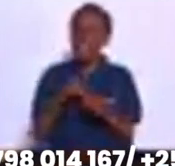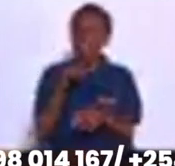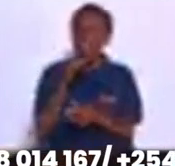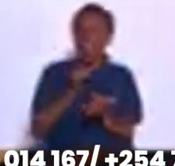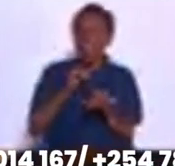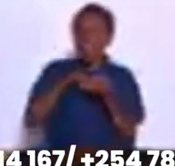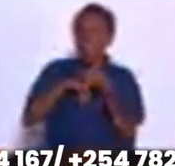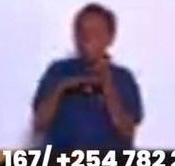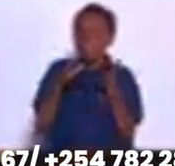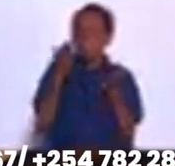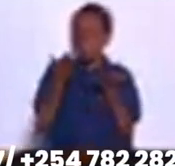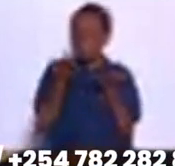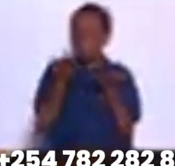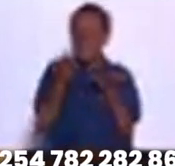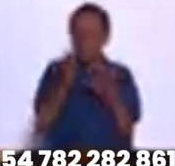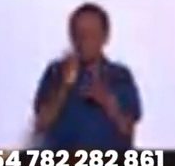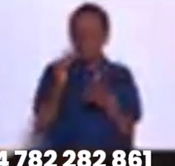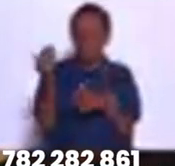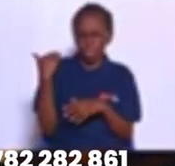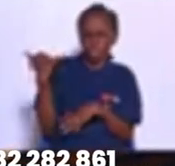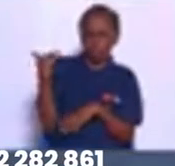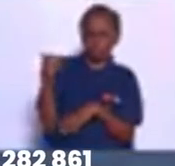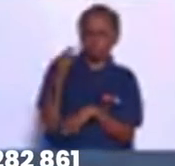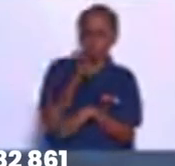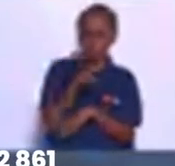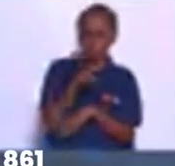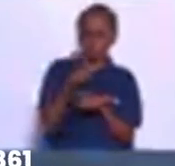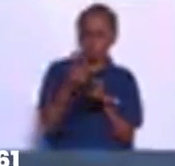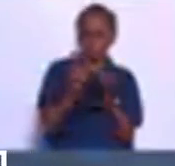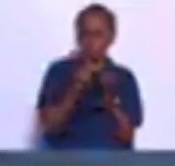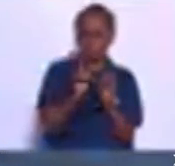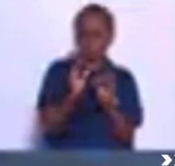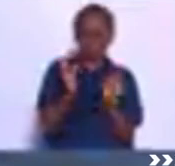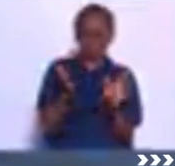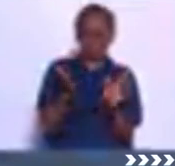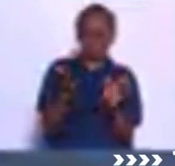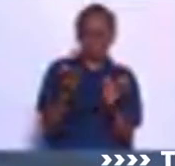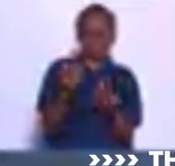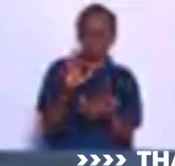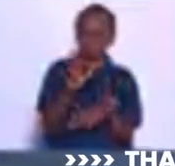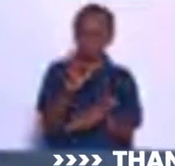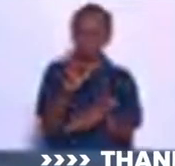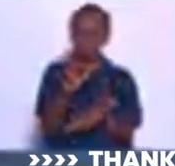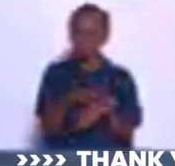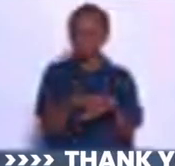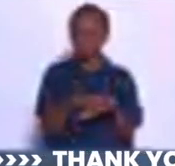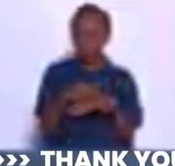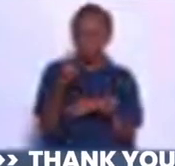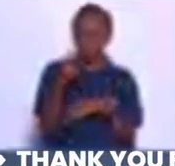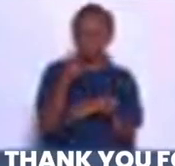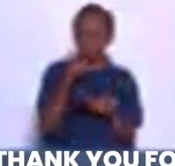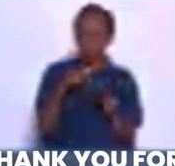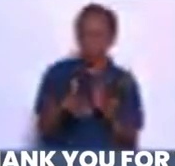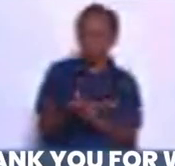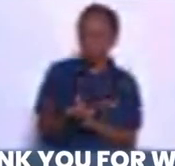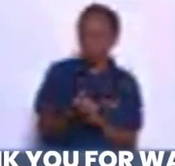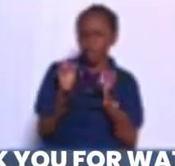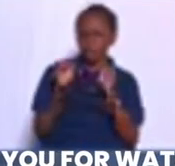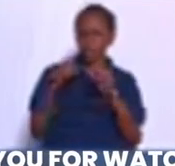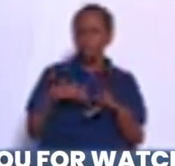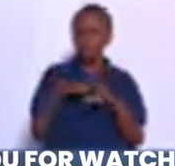wife may just provoke you. I call it provoking, but it's not provoking, by the way. But she may tell you, can we